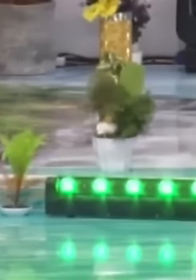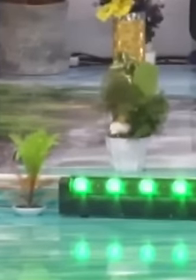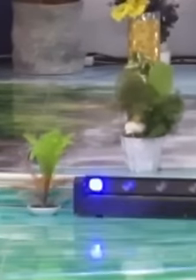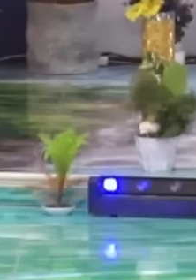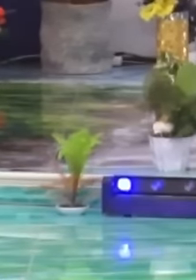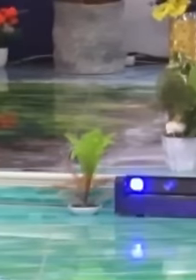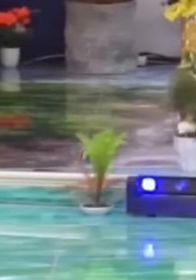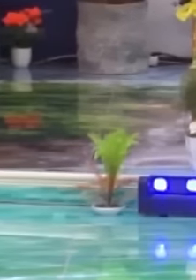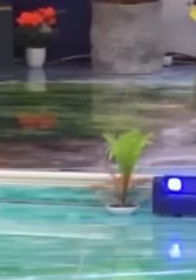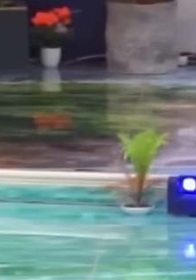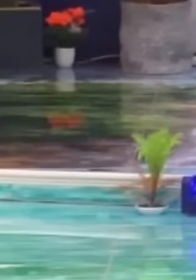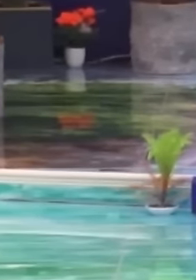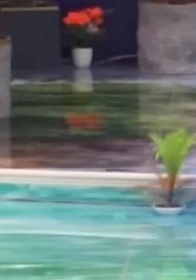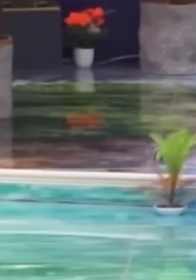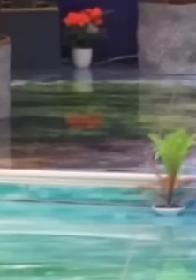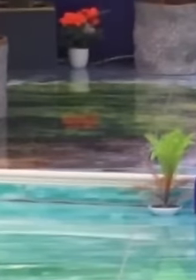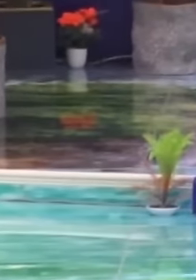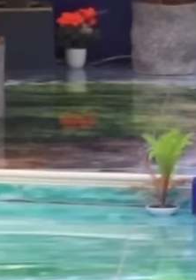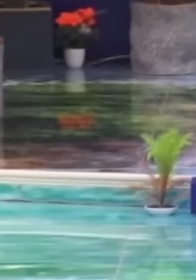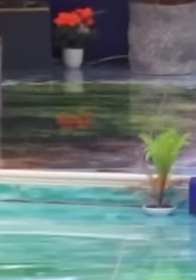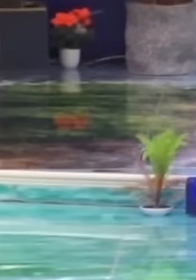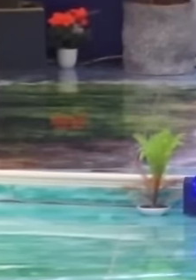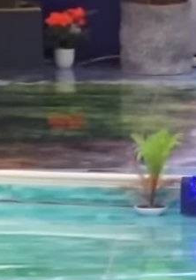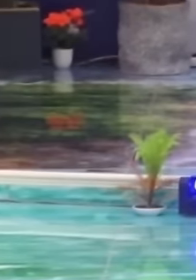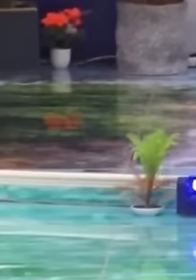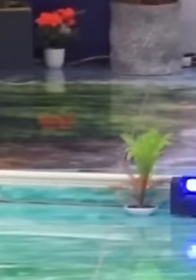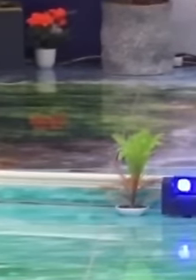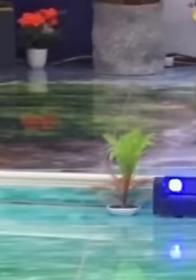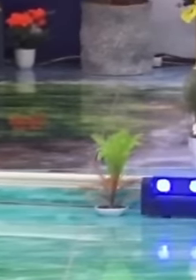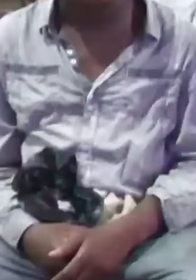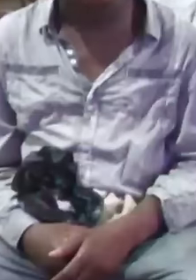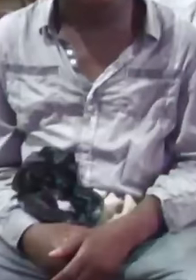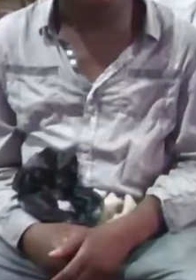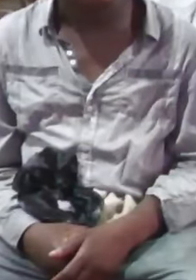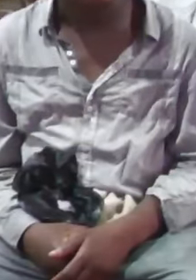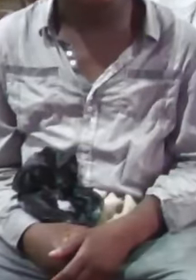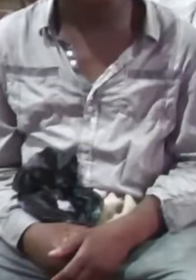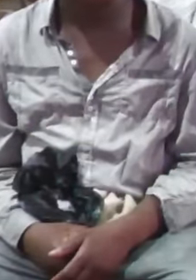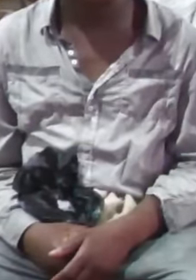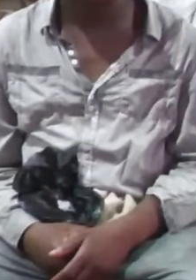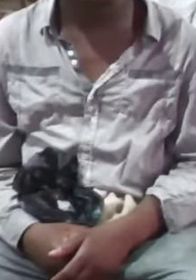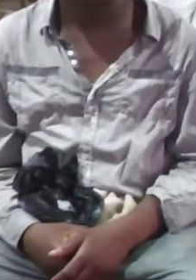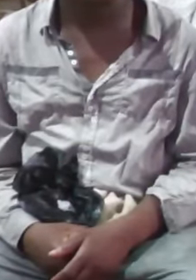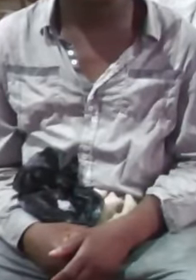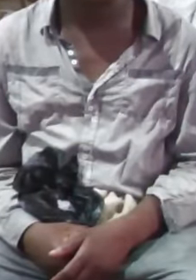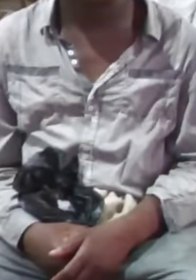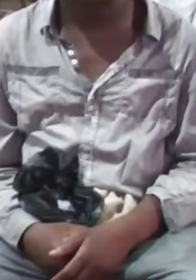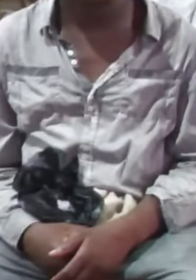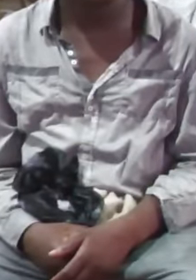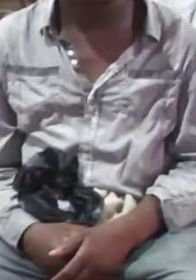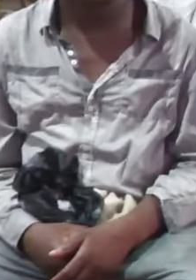But we all know that when we have any item, we do not value it